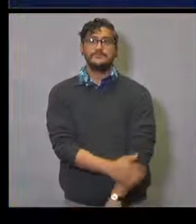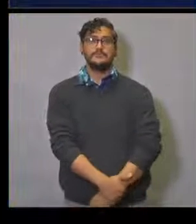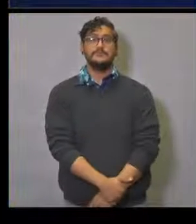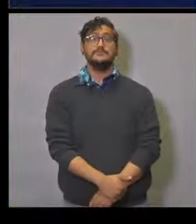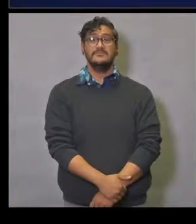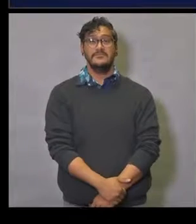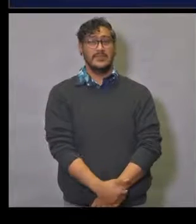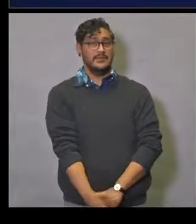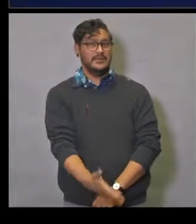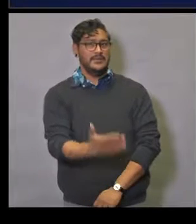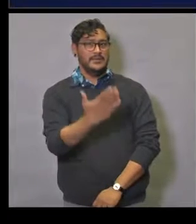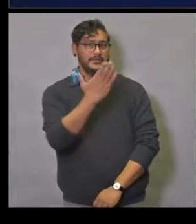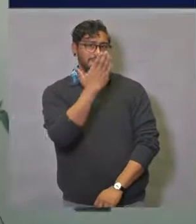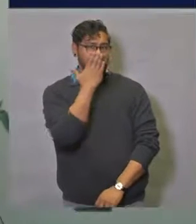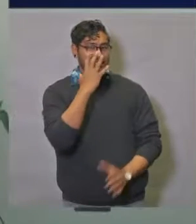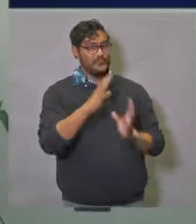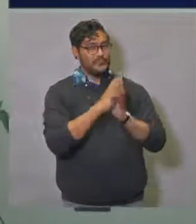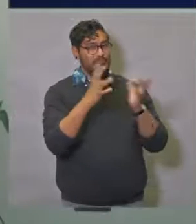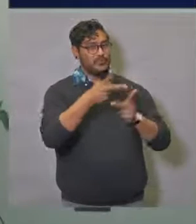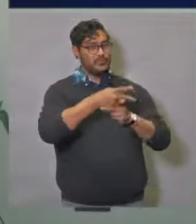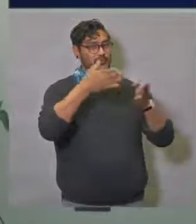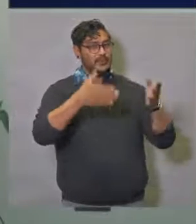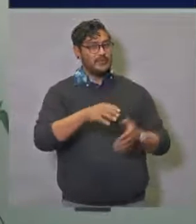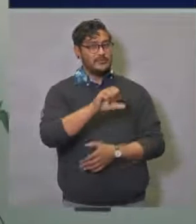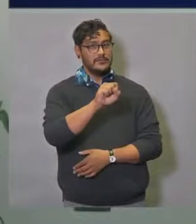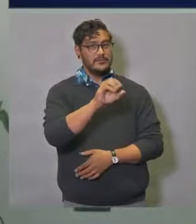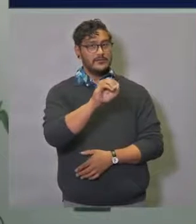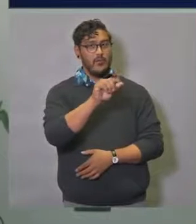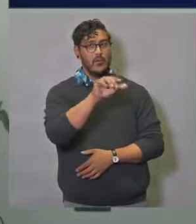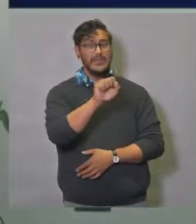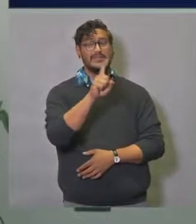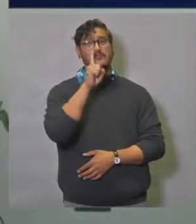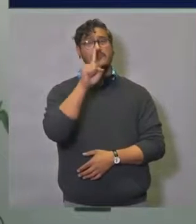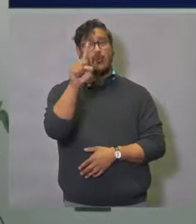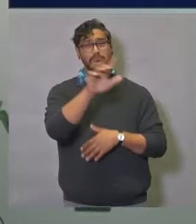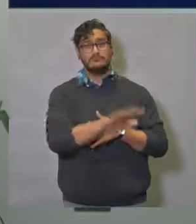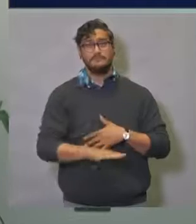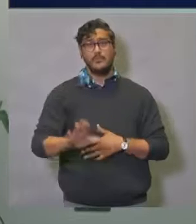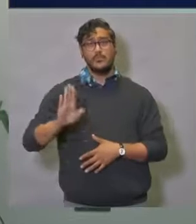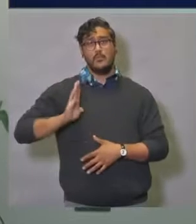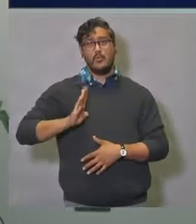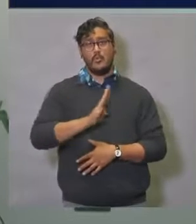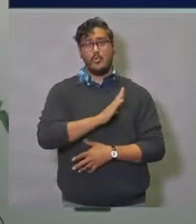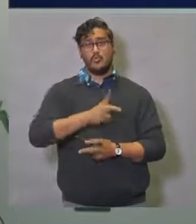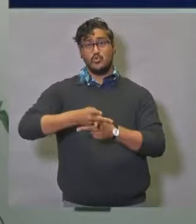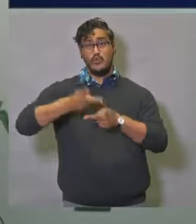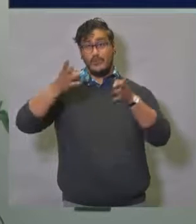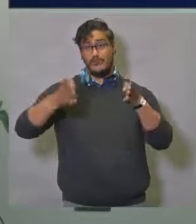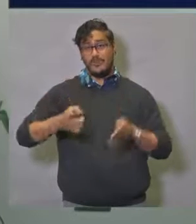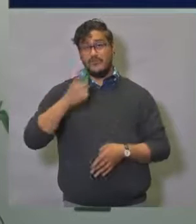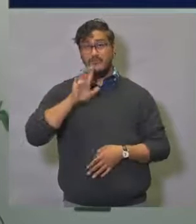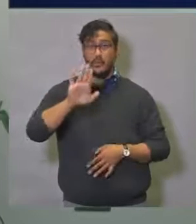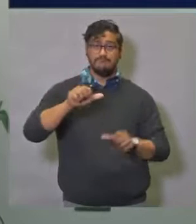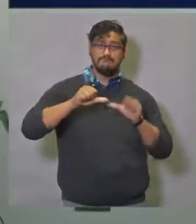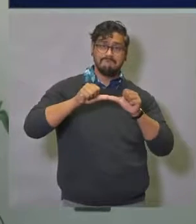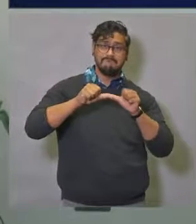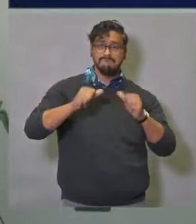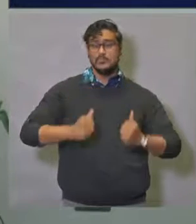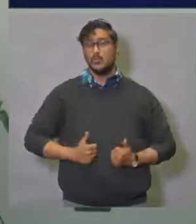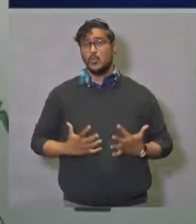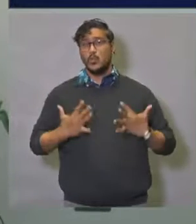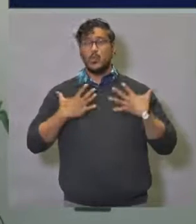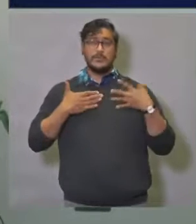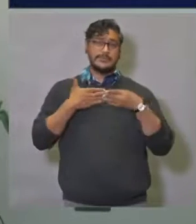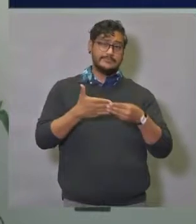Oh, thank you so much, Supervisor Solis, and to the entire Board of Supervisors for your continued inspiring